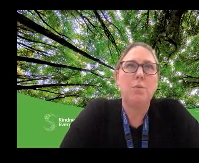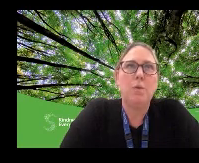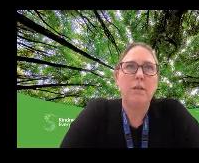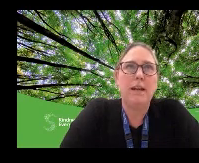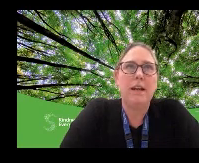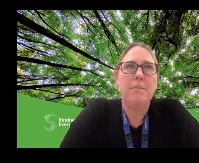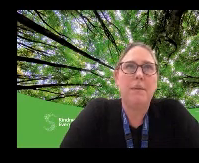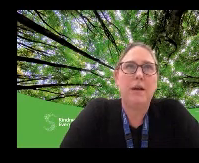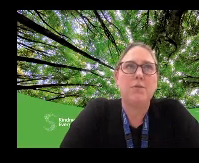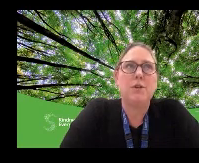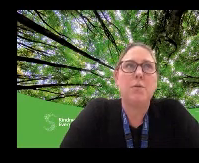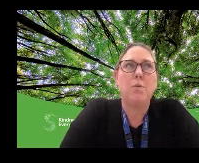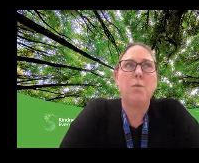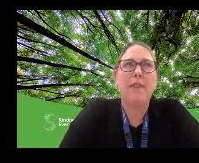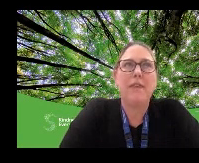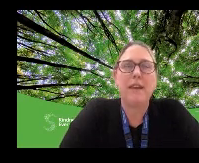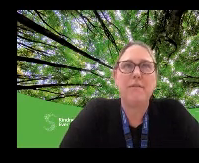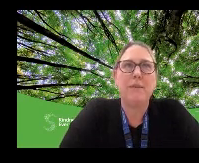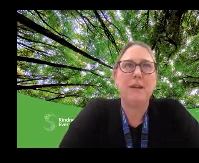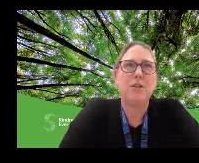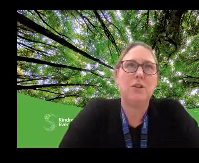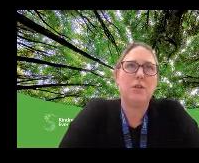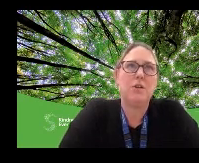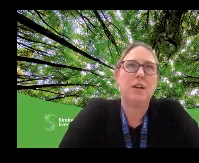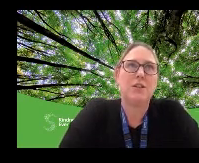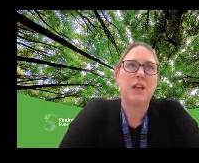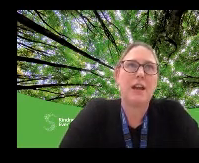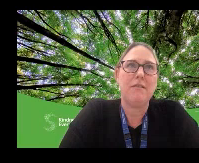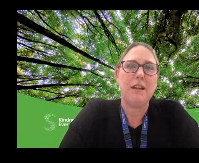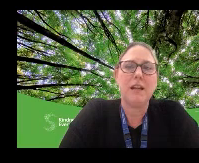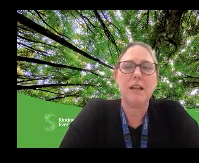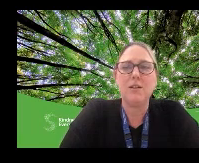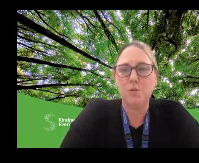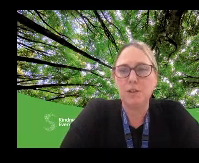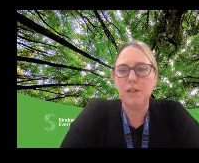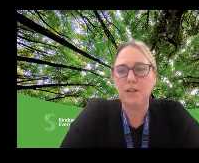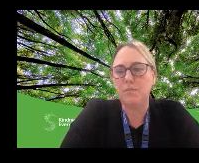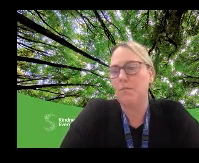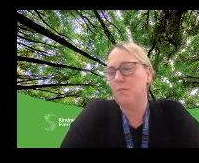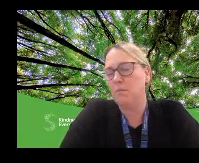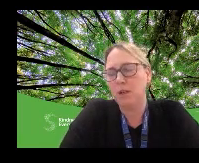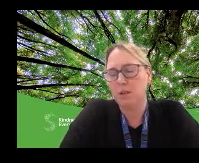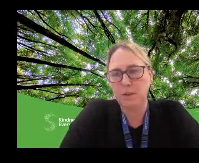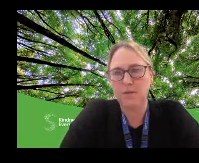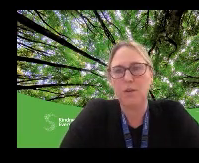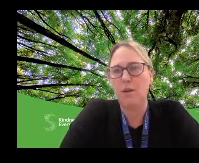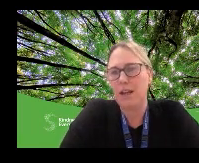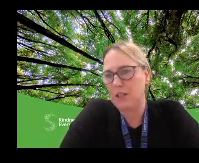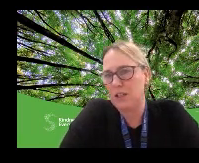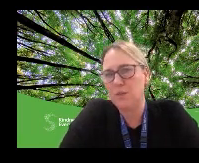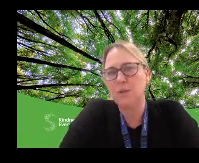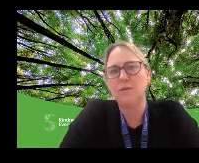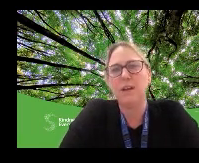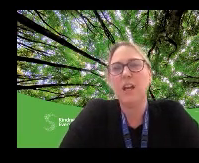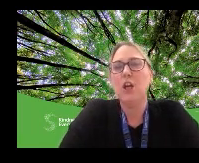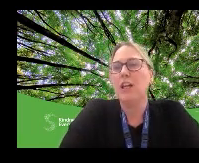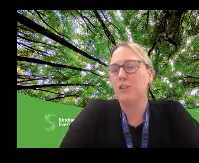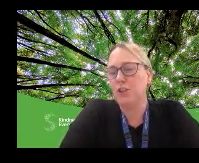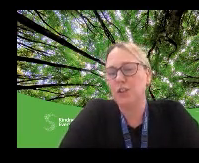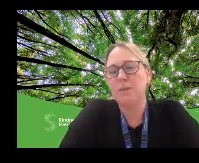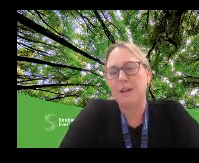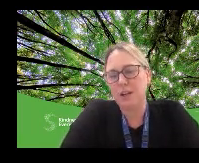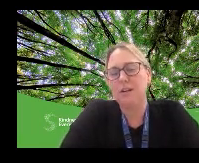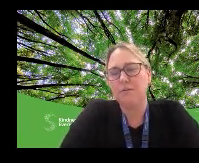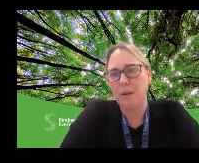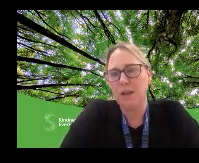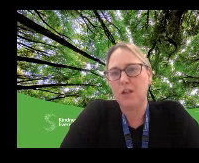So don't worry about whether the information that you guys are sharing is autism specific or ADHD specific.